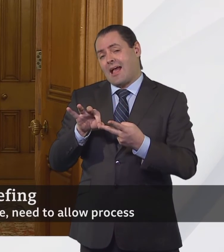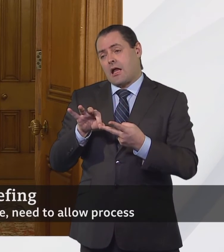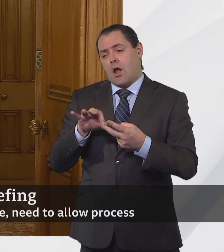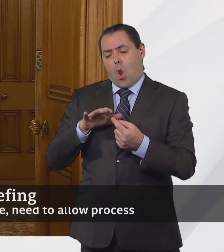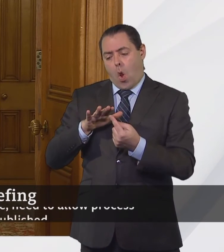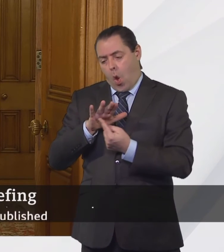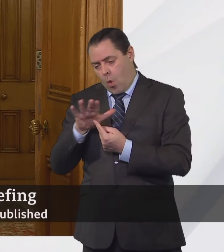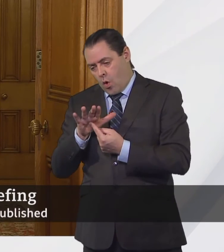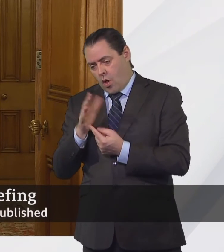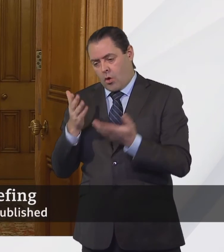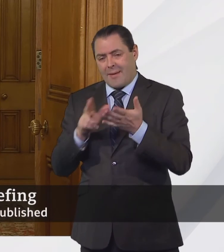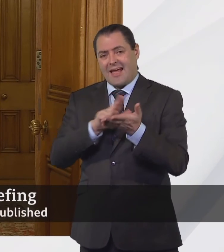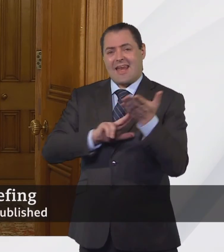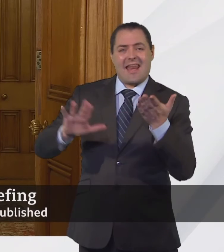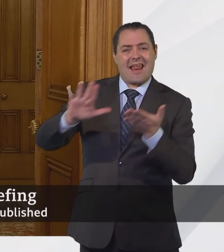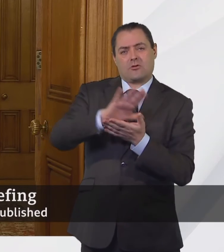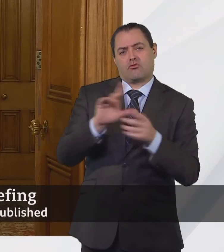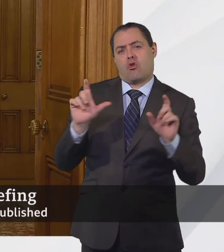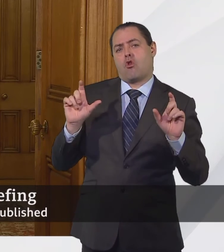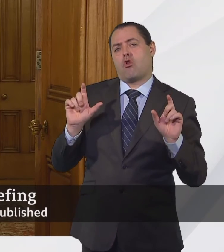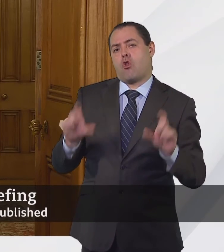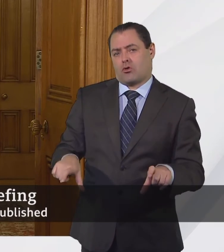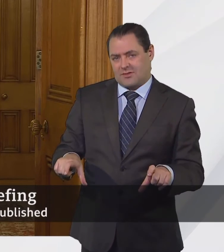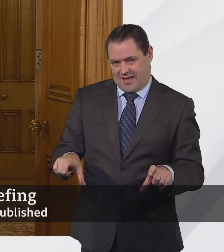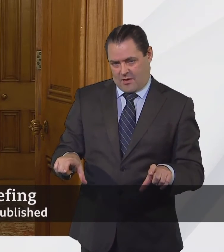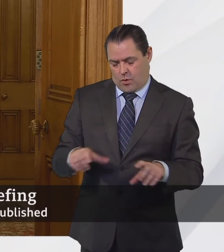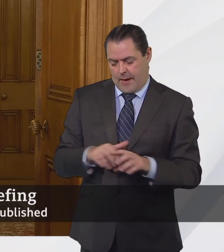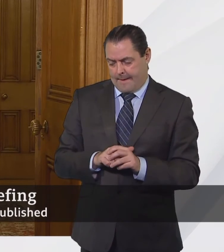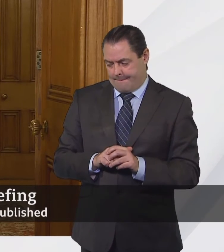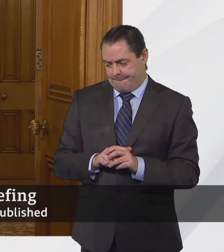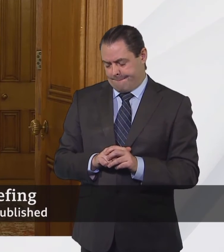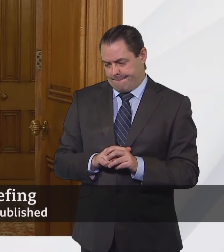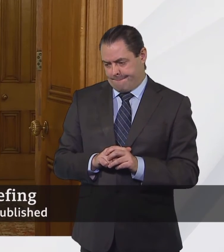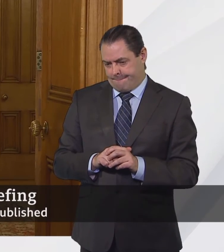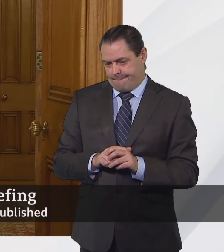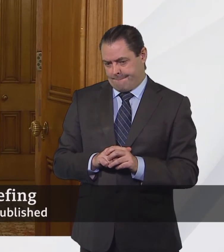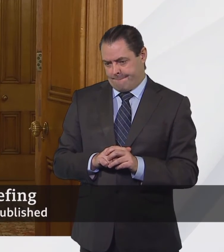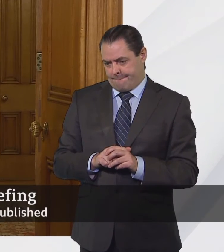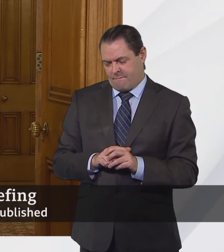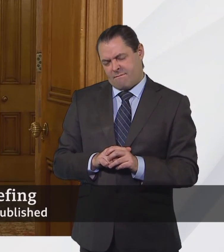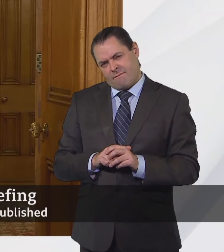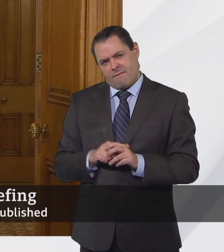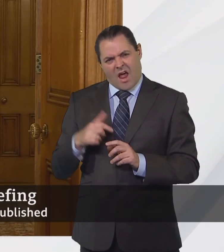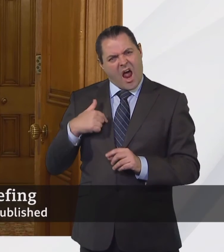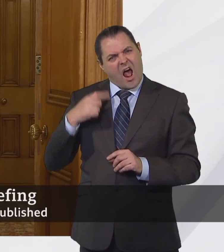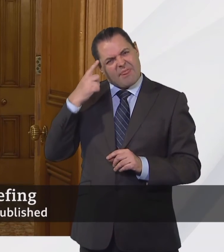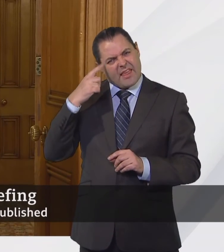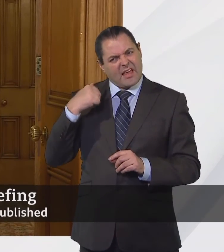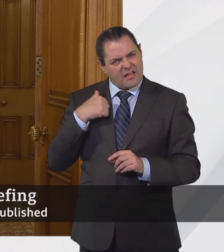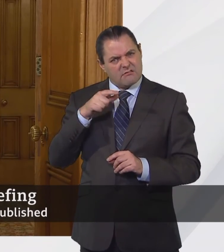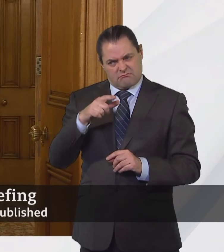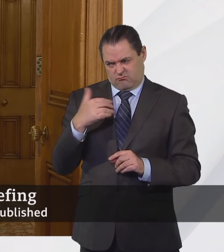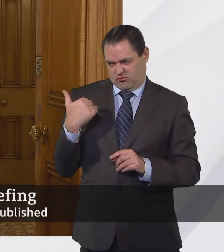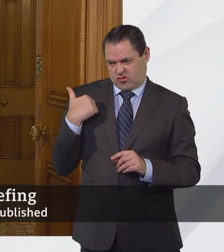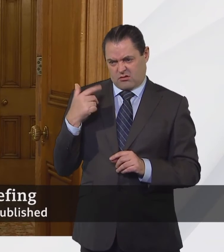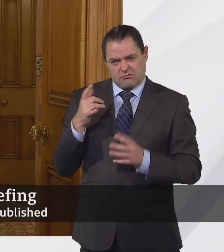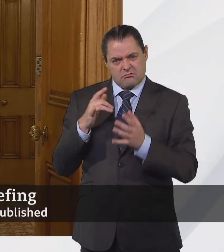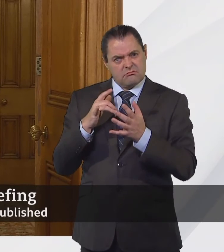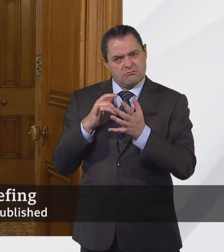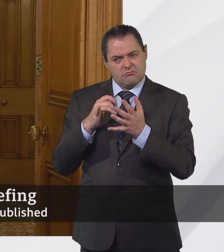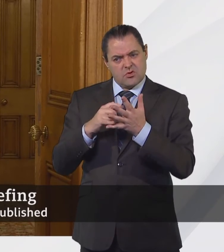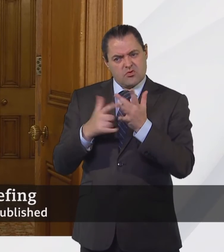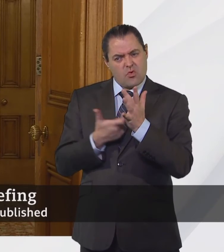local versus national lockdown strategy, actually, I think if you listen to what Patrick said earlier